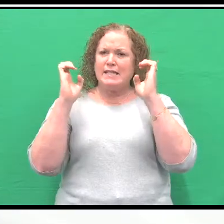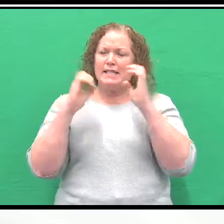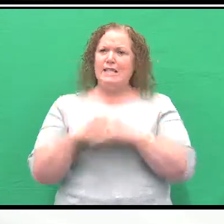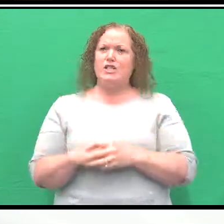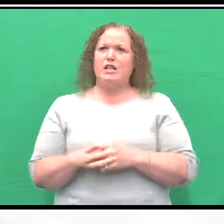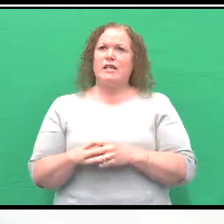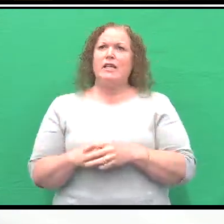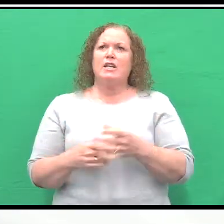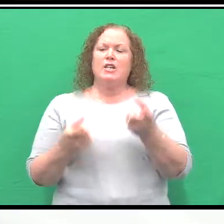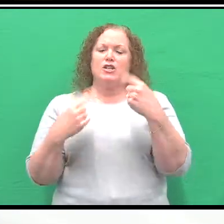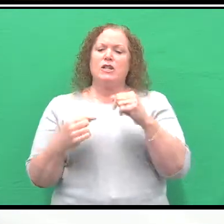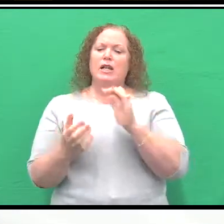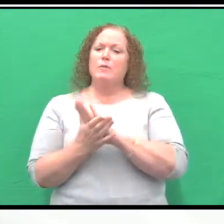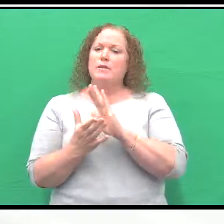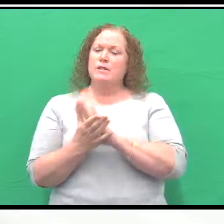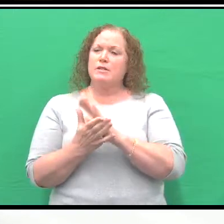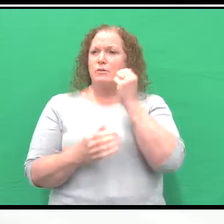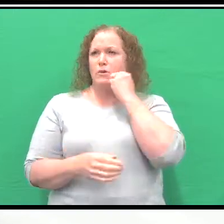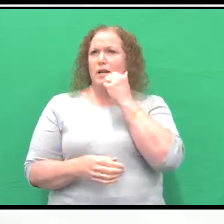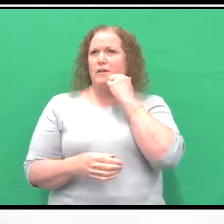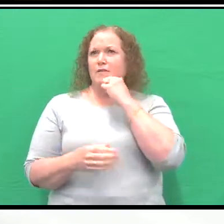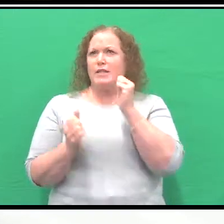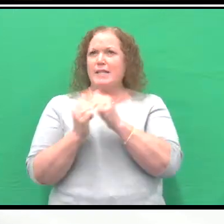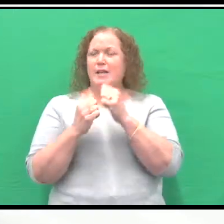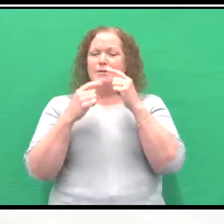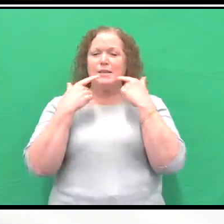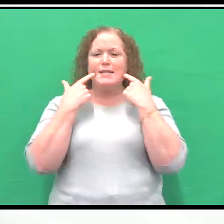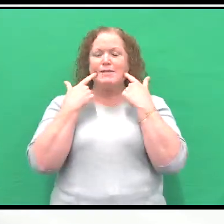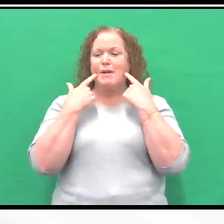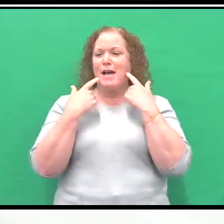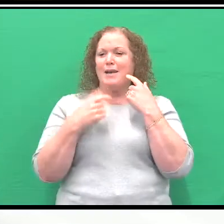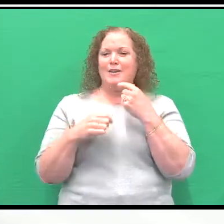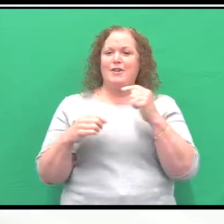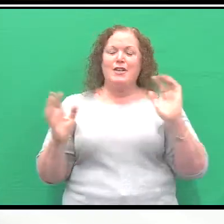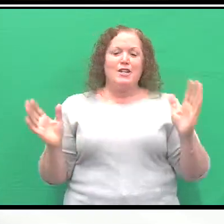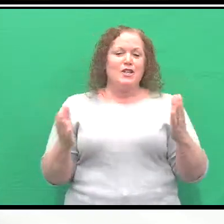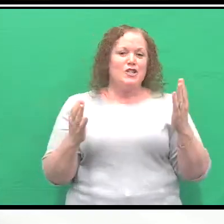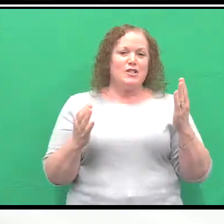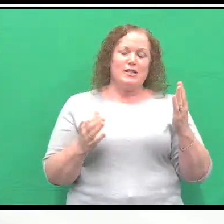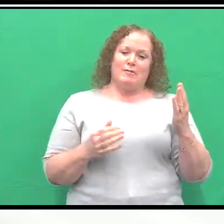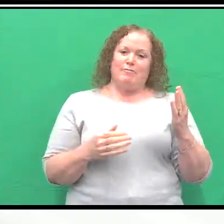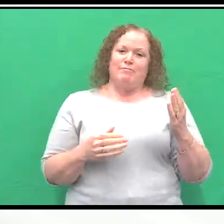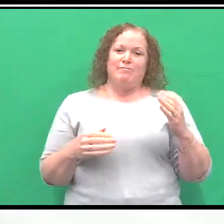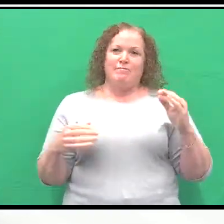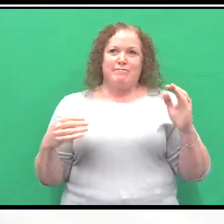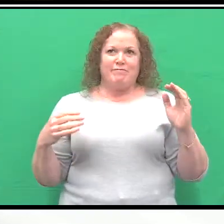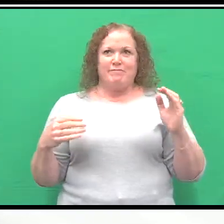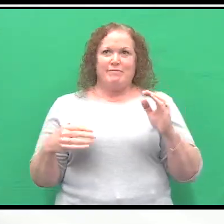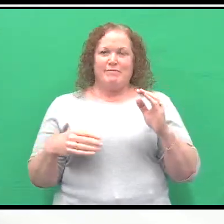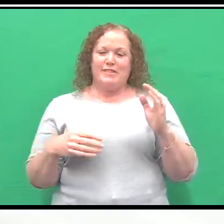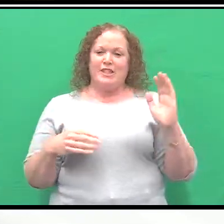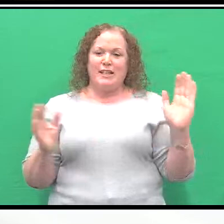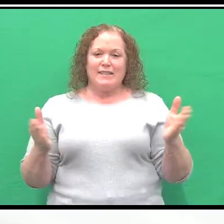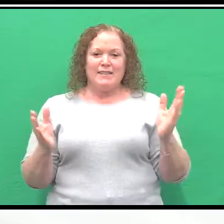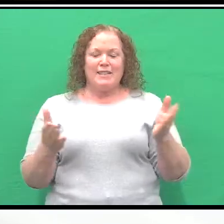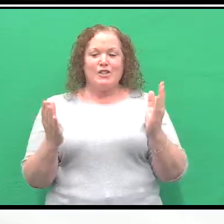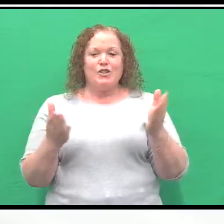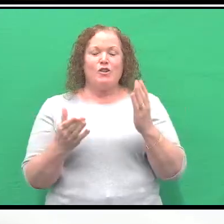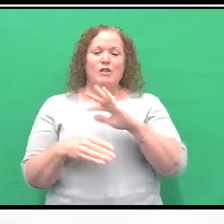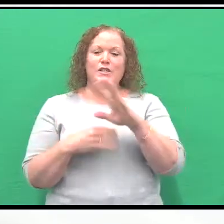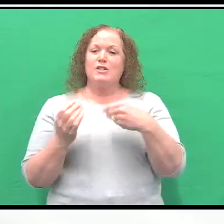influences others around her, always with her positive can-do attitude. She just, serves as